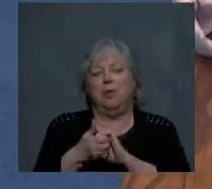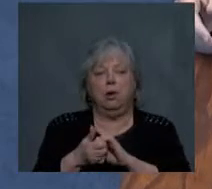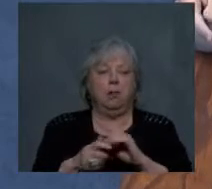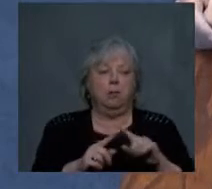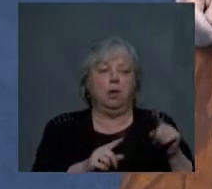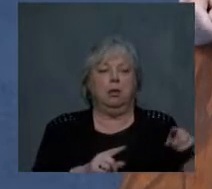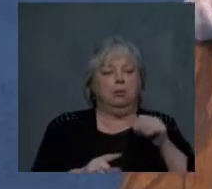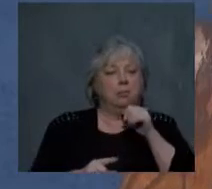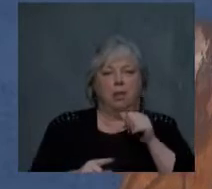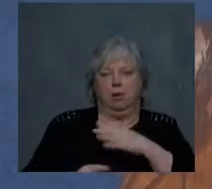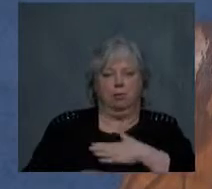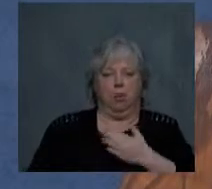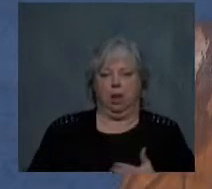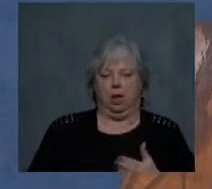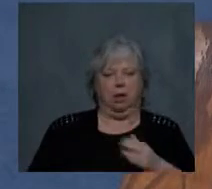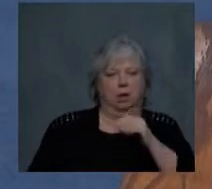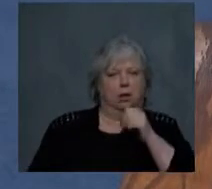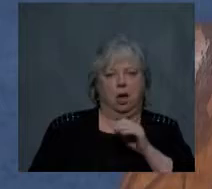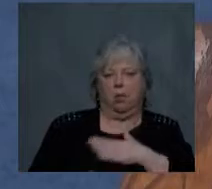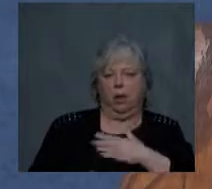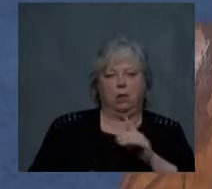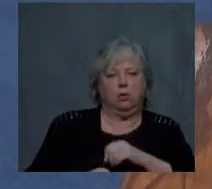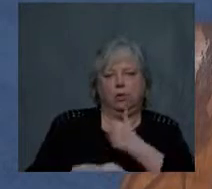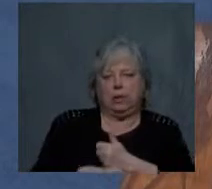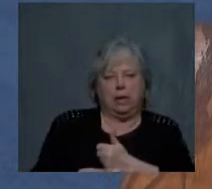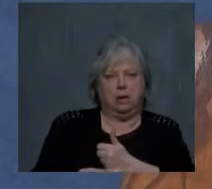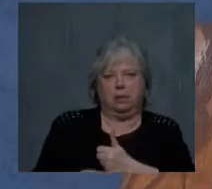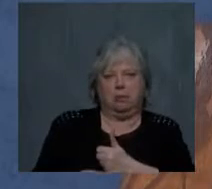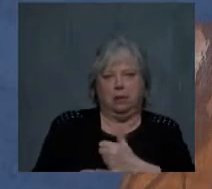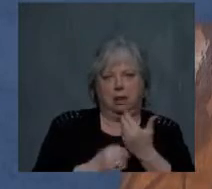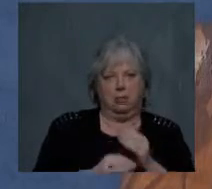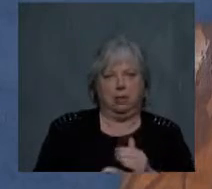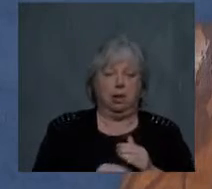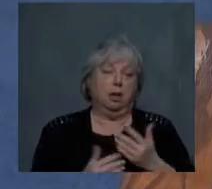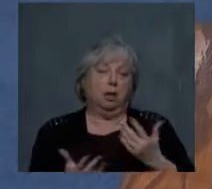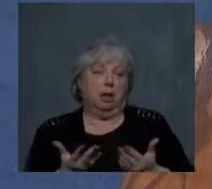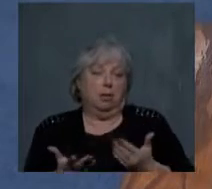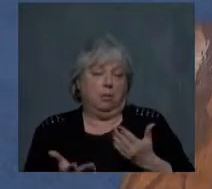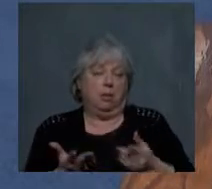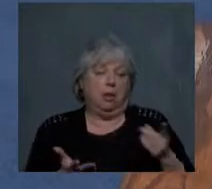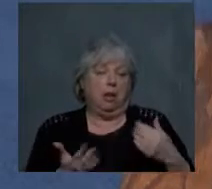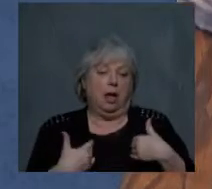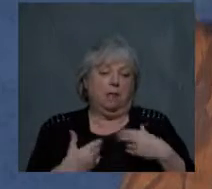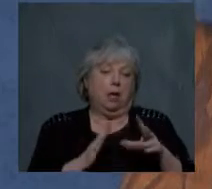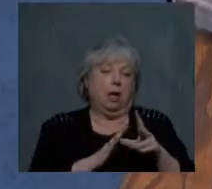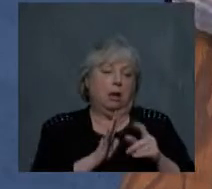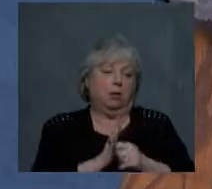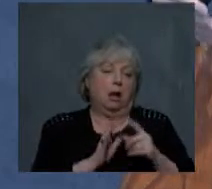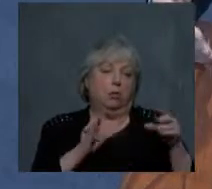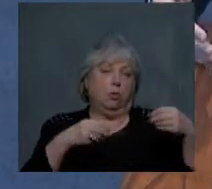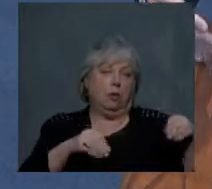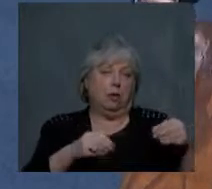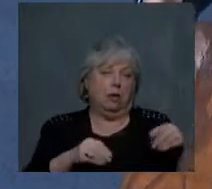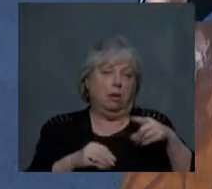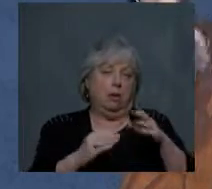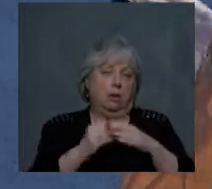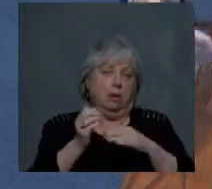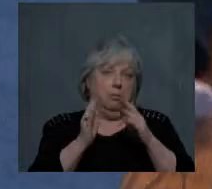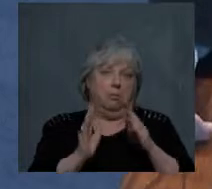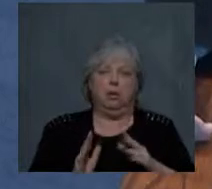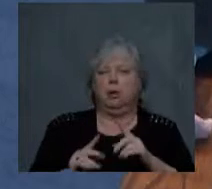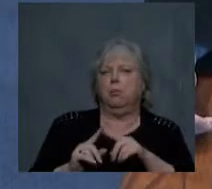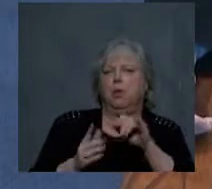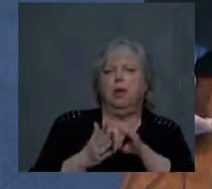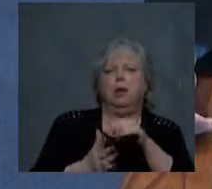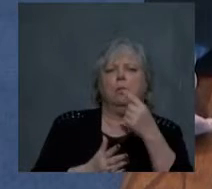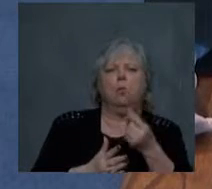set a limitation. Now, they may have a current contract to sell this facility, but that's one of many people that